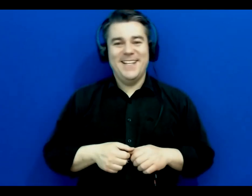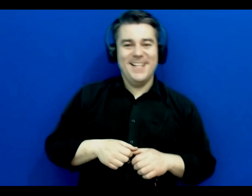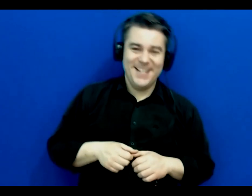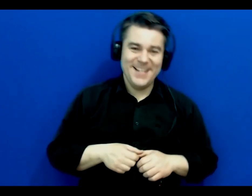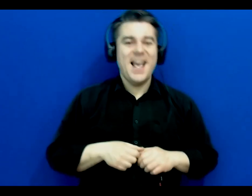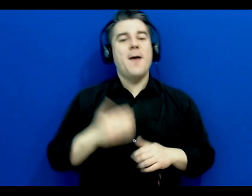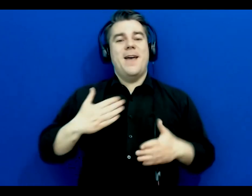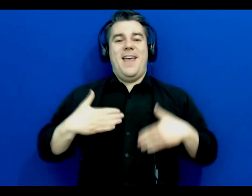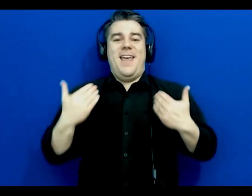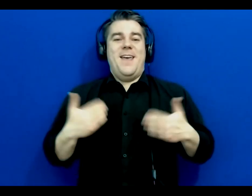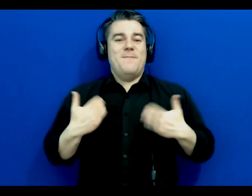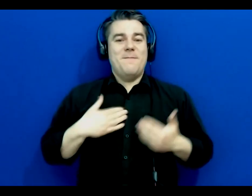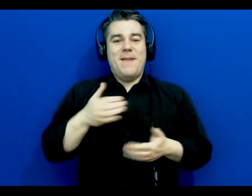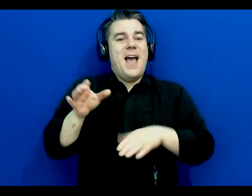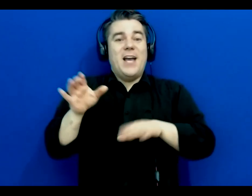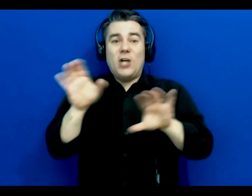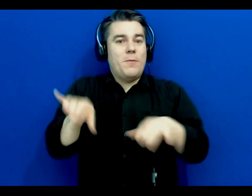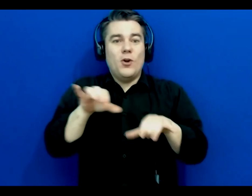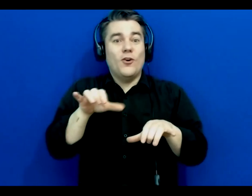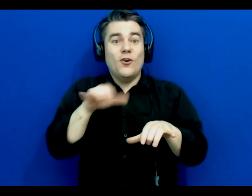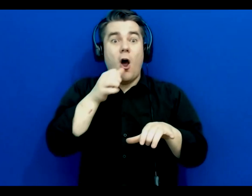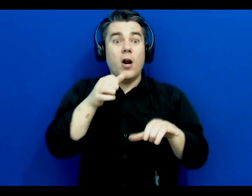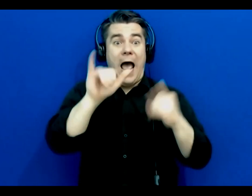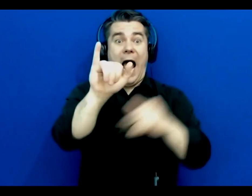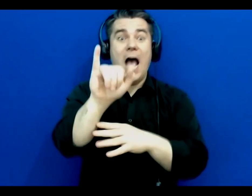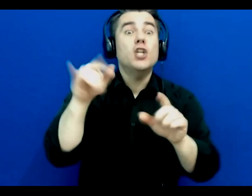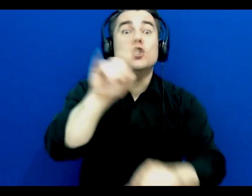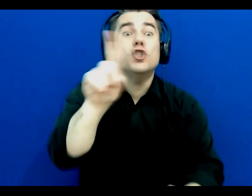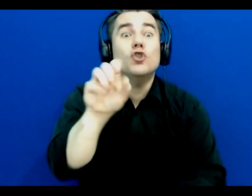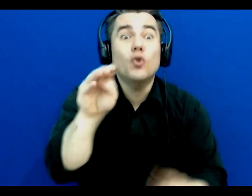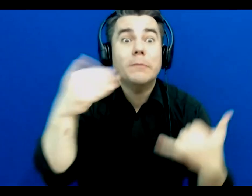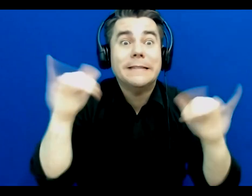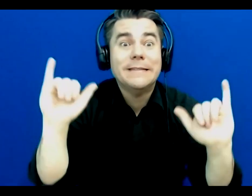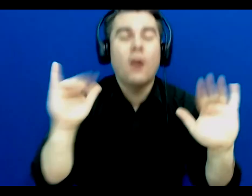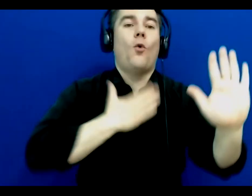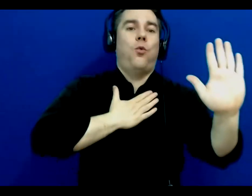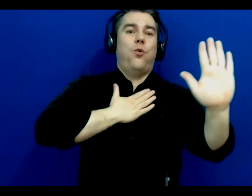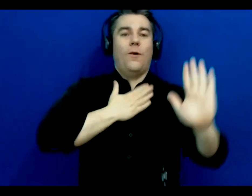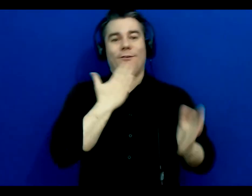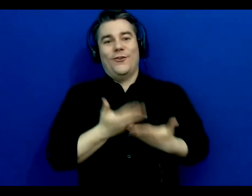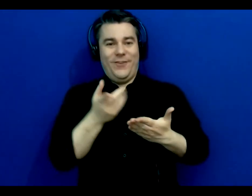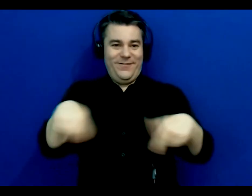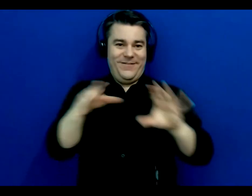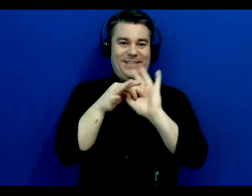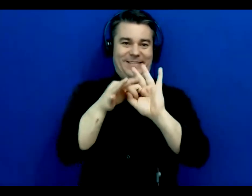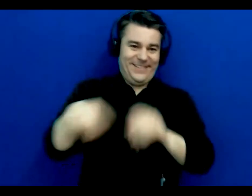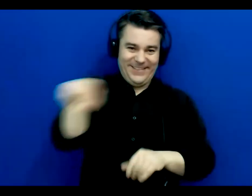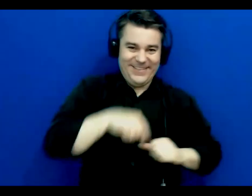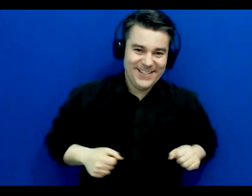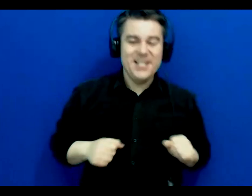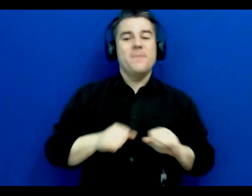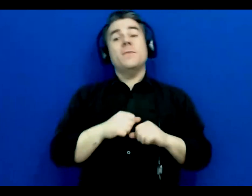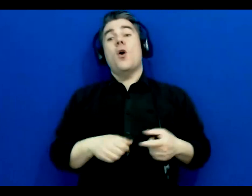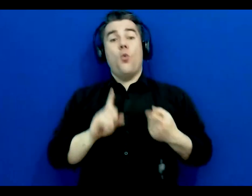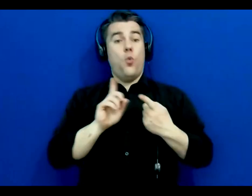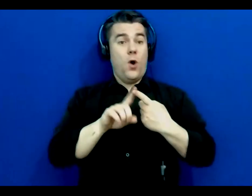my computer is not glitching for us and that you guys can still hear me. So One thing